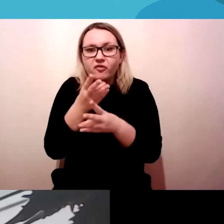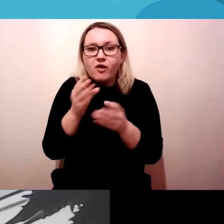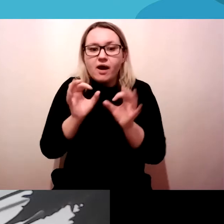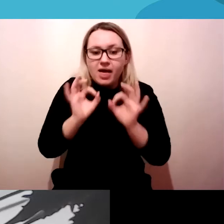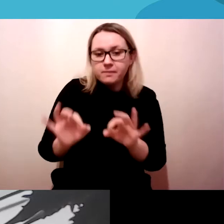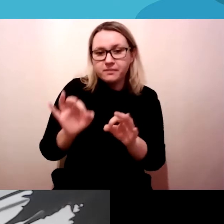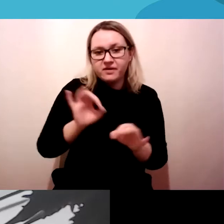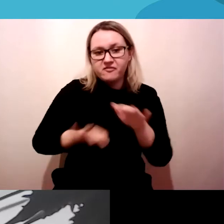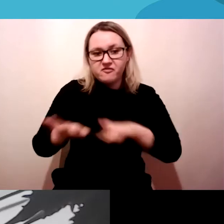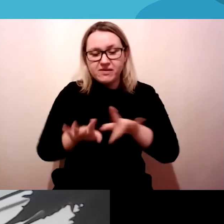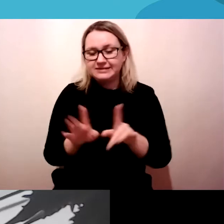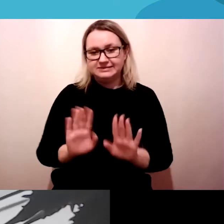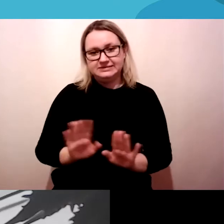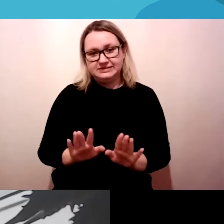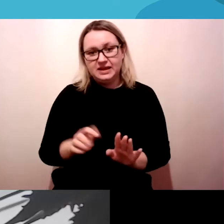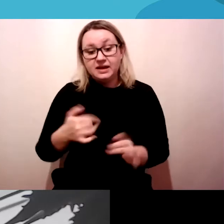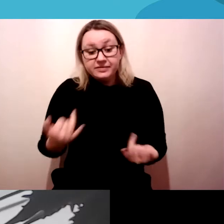it's not only about